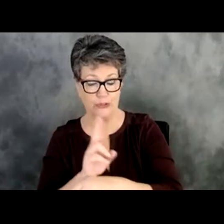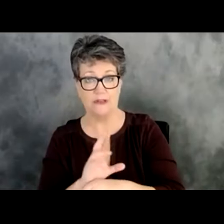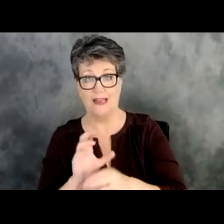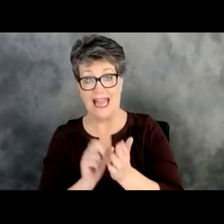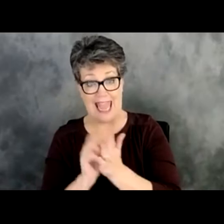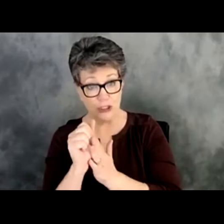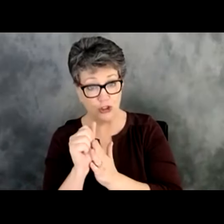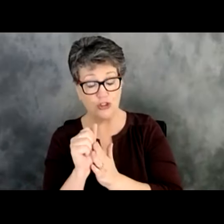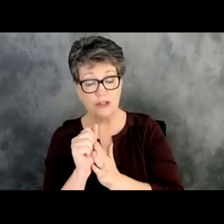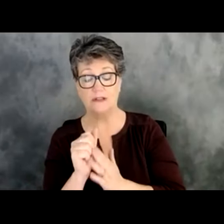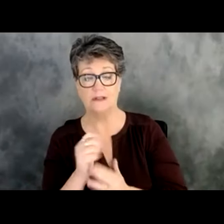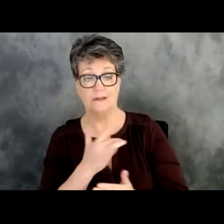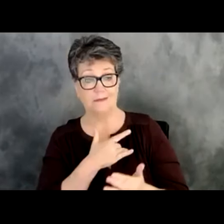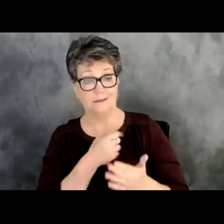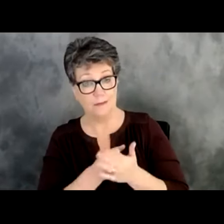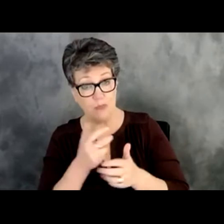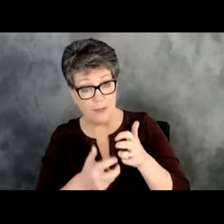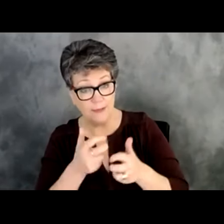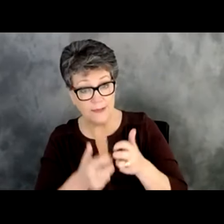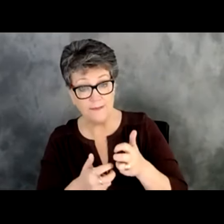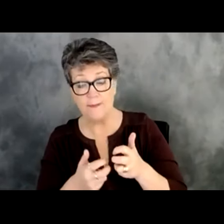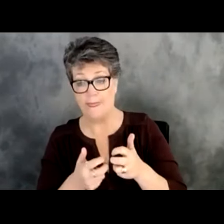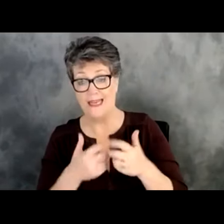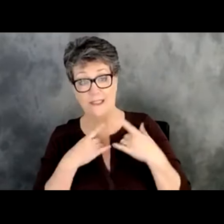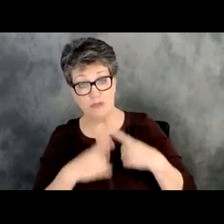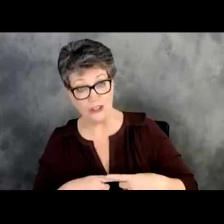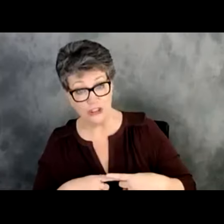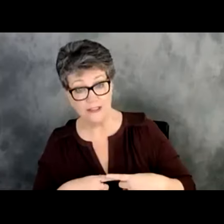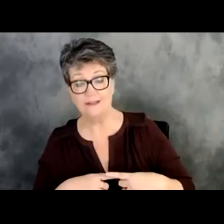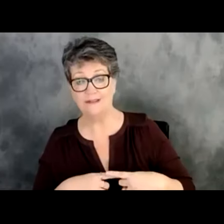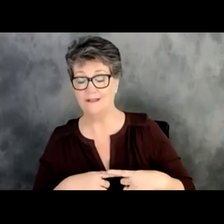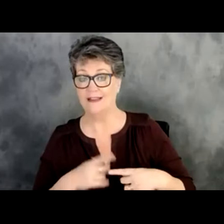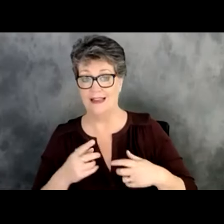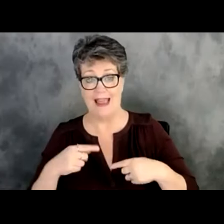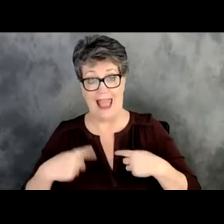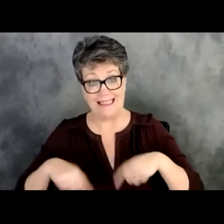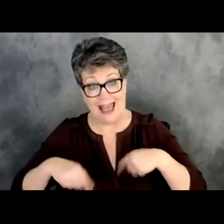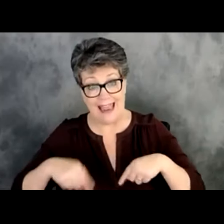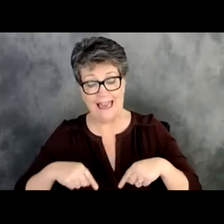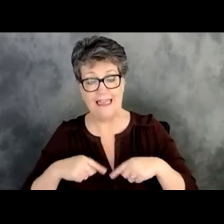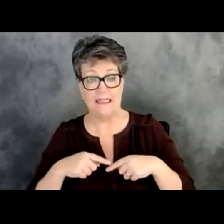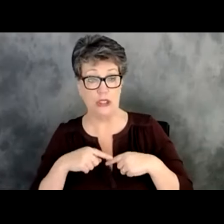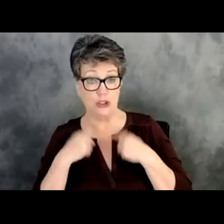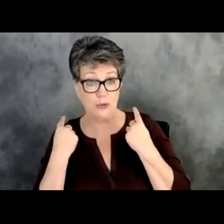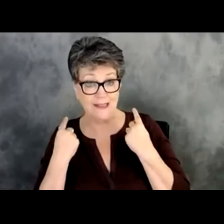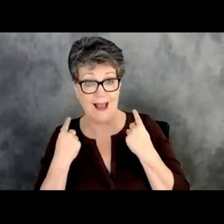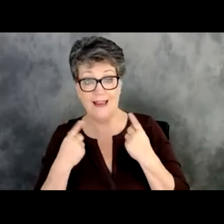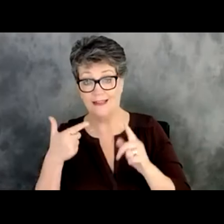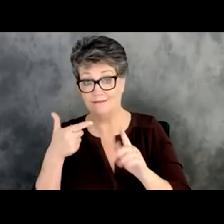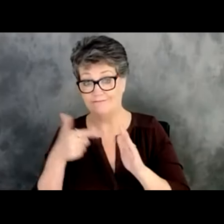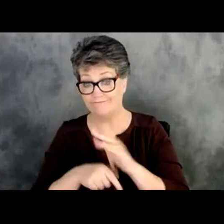cancers, cardiovascular disease, depression, anxiety, suicide, and